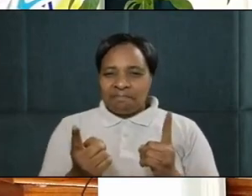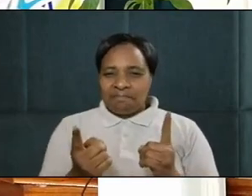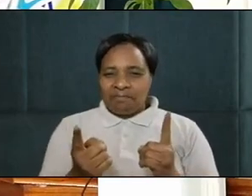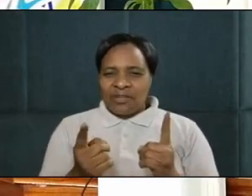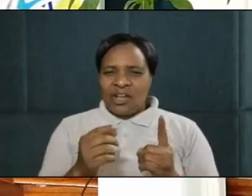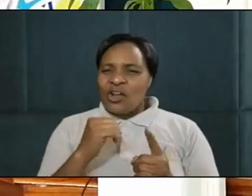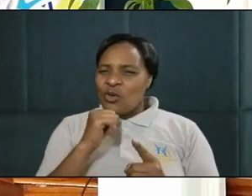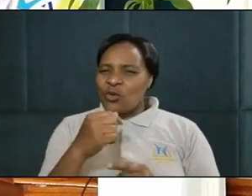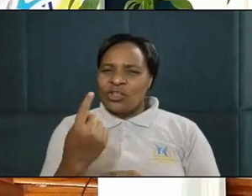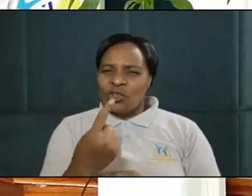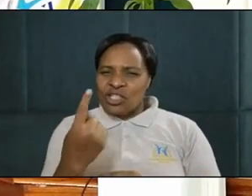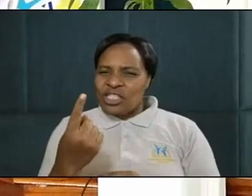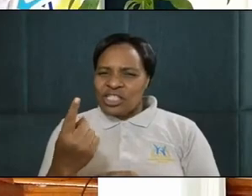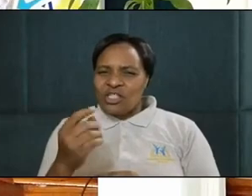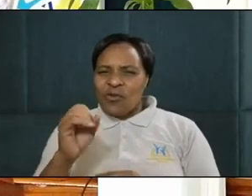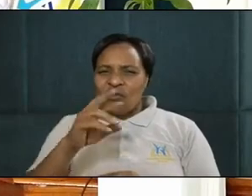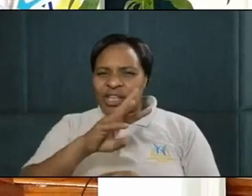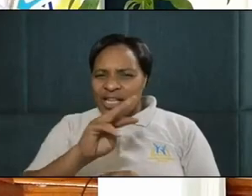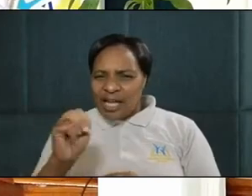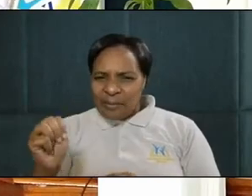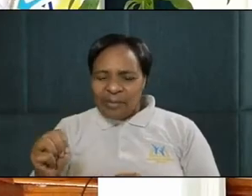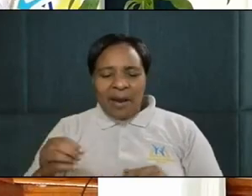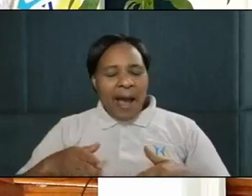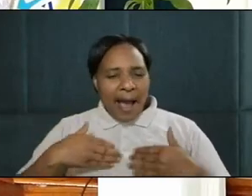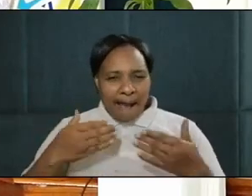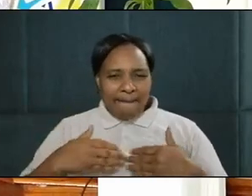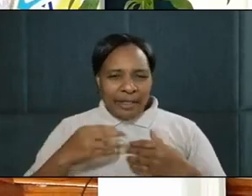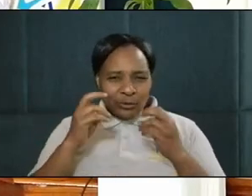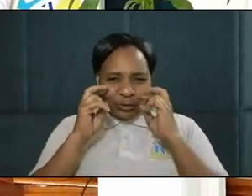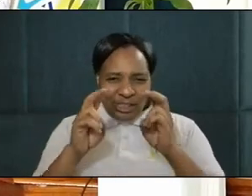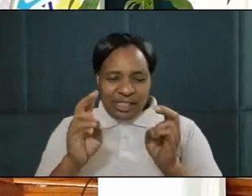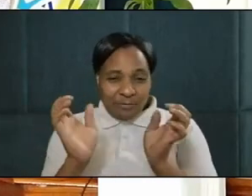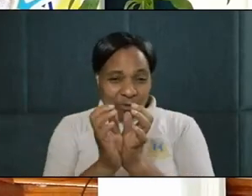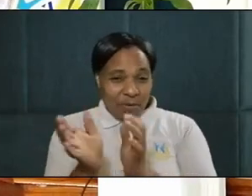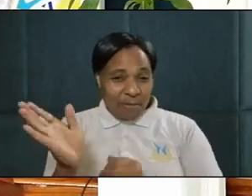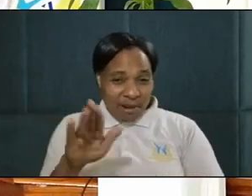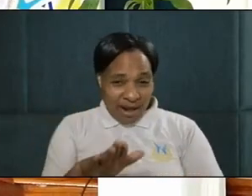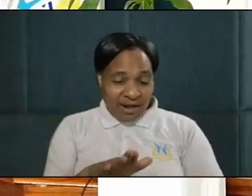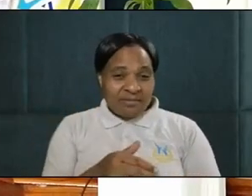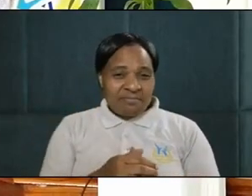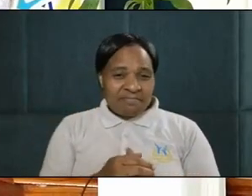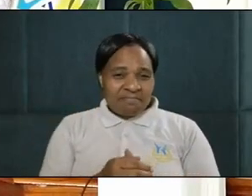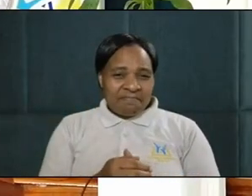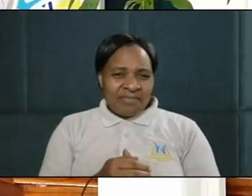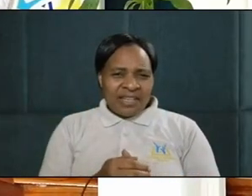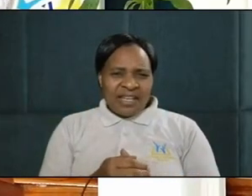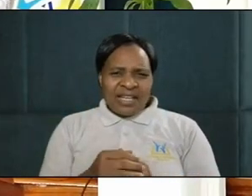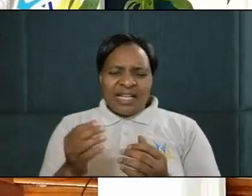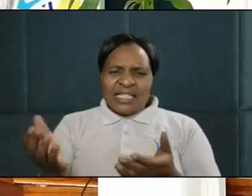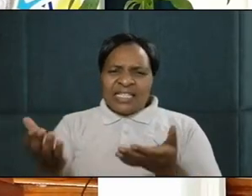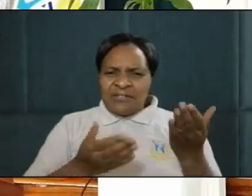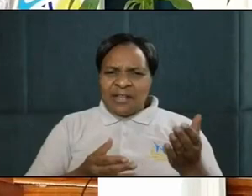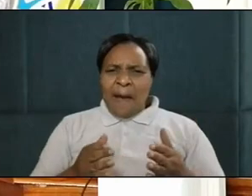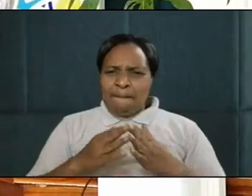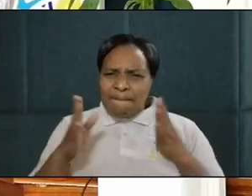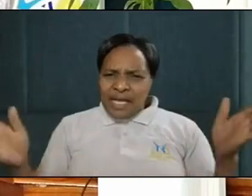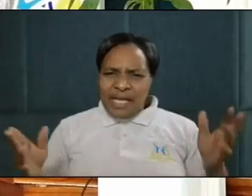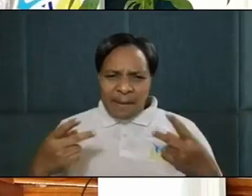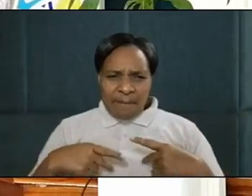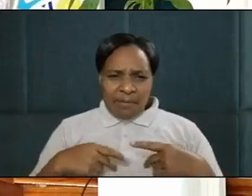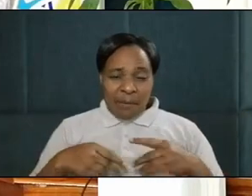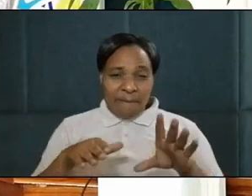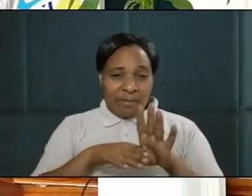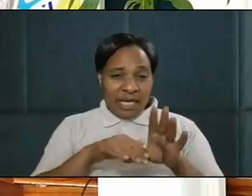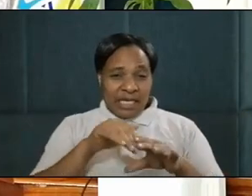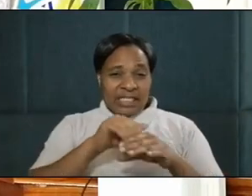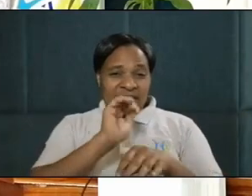Not everybody was happy to receive Paul back. Okay, the elders, they received him. A bigger section of the church, they received him.